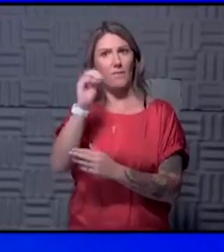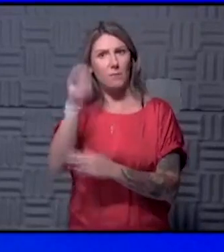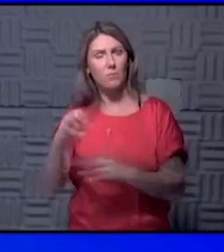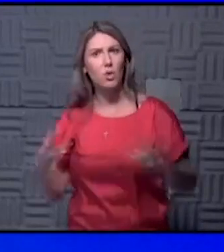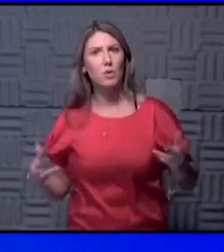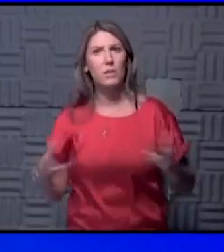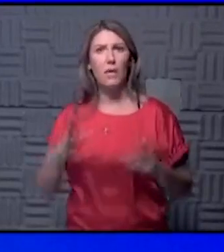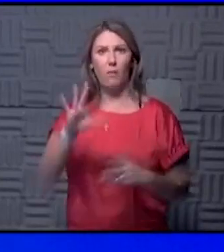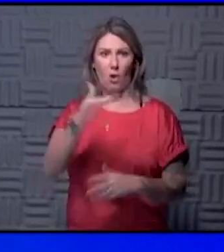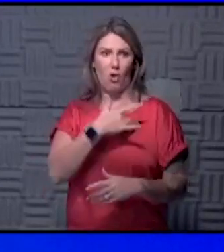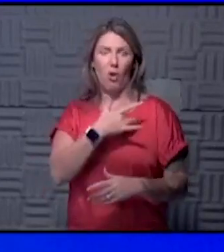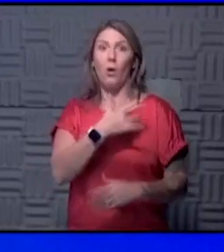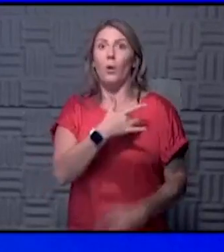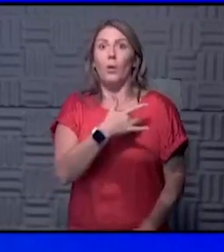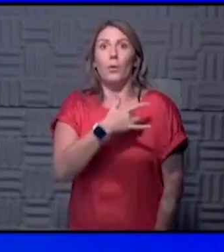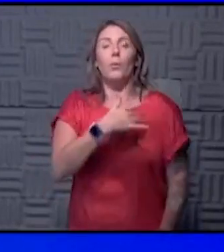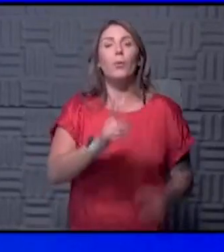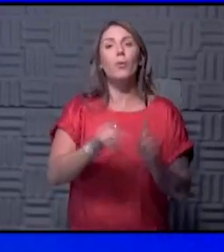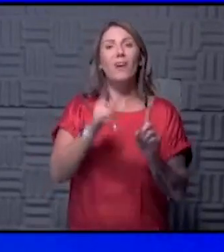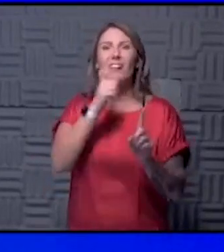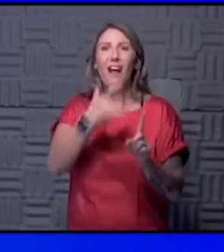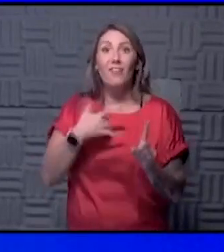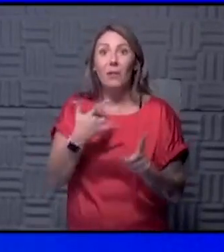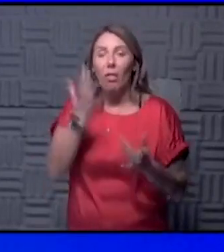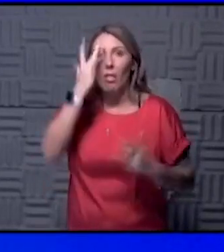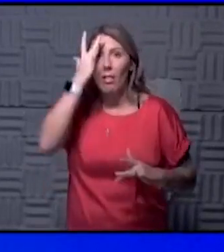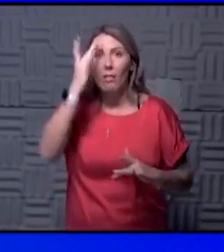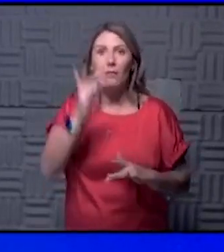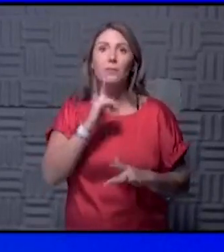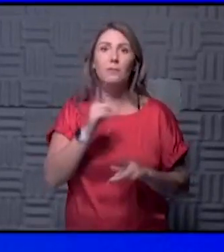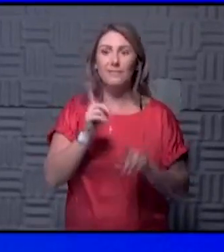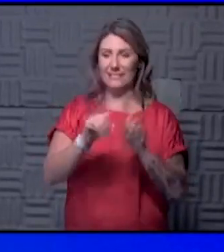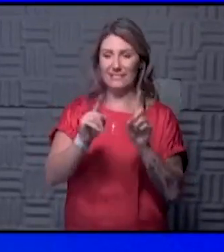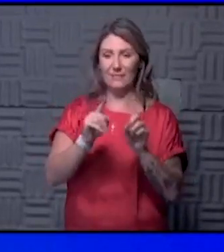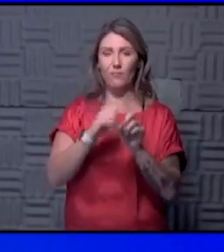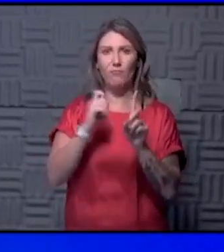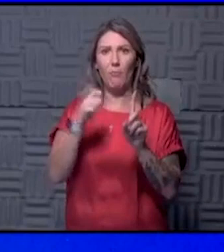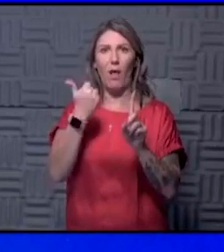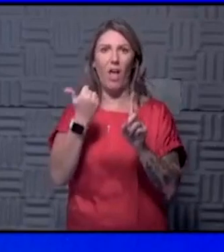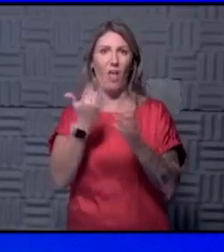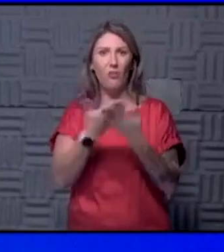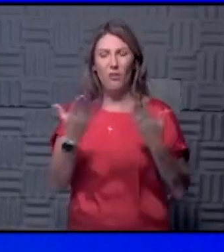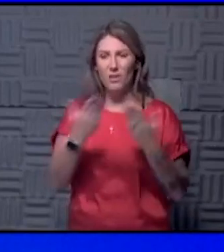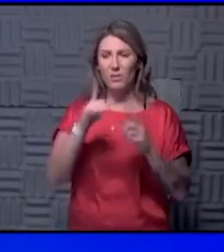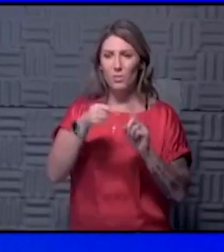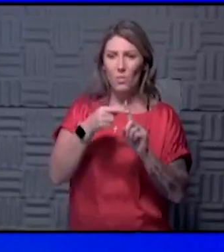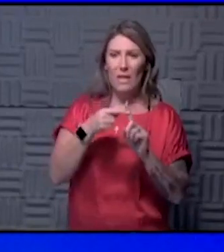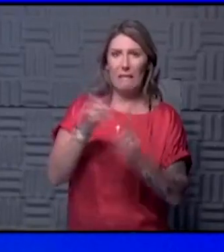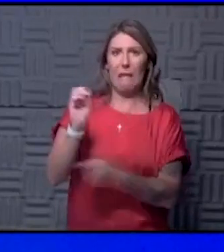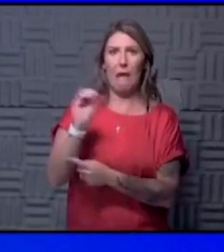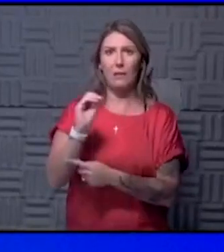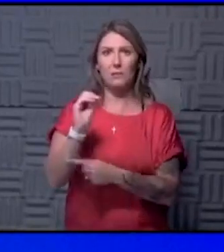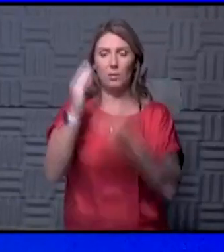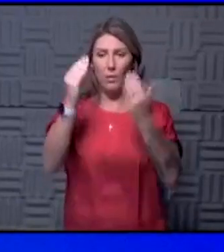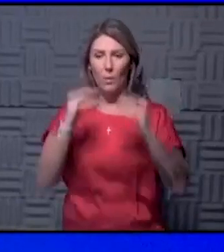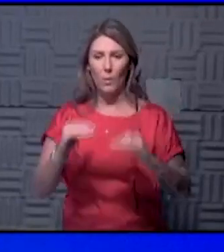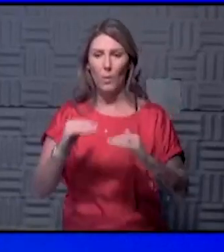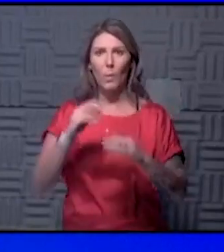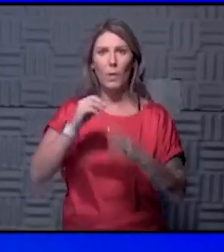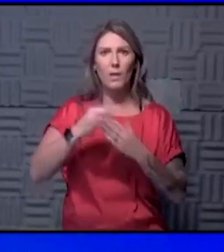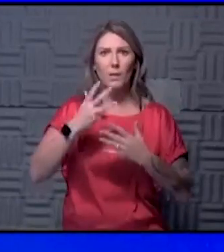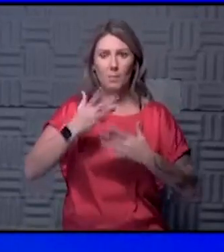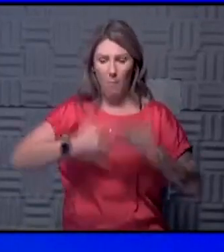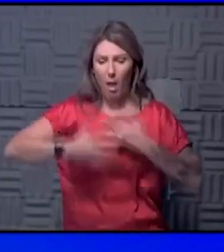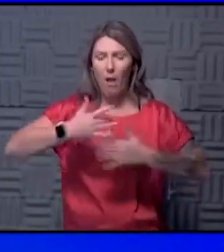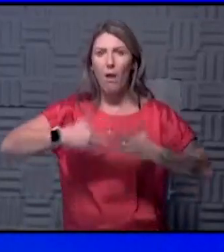racing. But it's really different from other entities where we see when you have that low of oxygen in your blood, you really are short of breath. And that was one of the